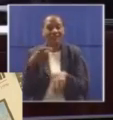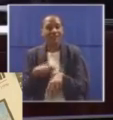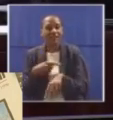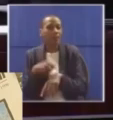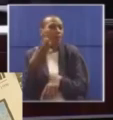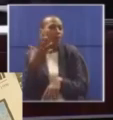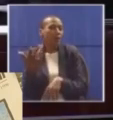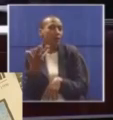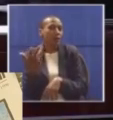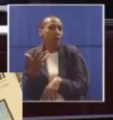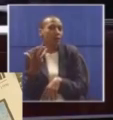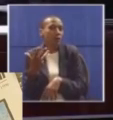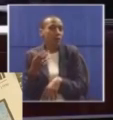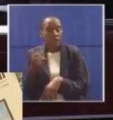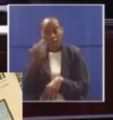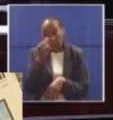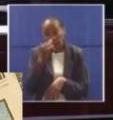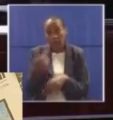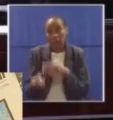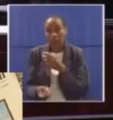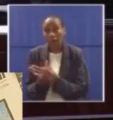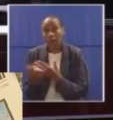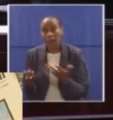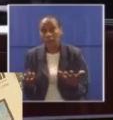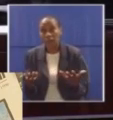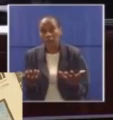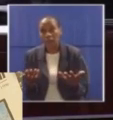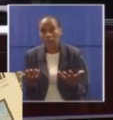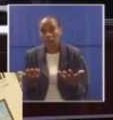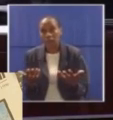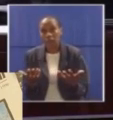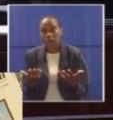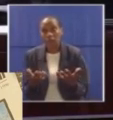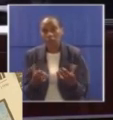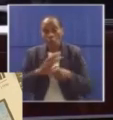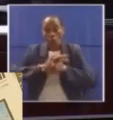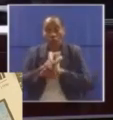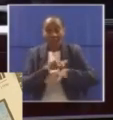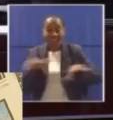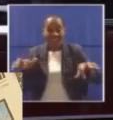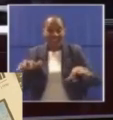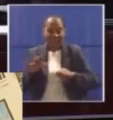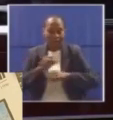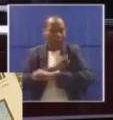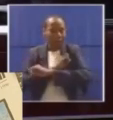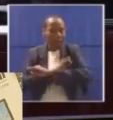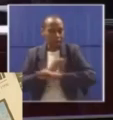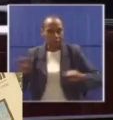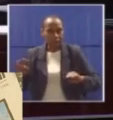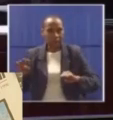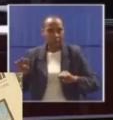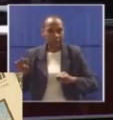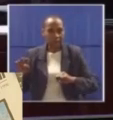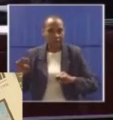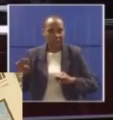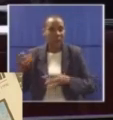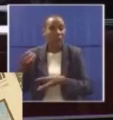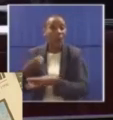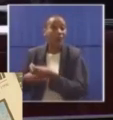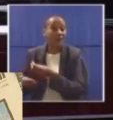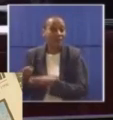had criminality, for instance, just during the COVID period, the police and